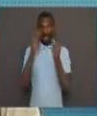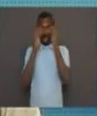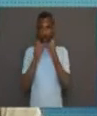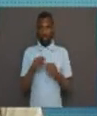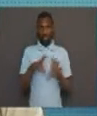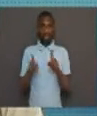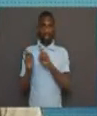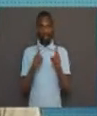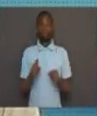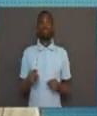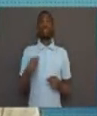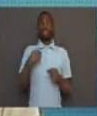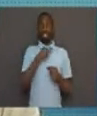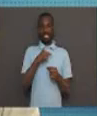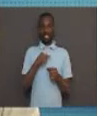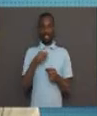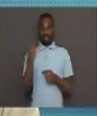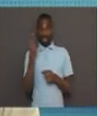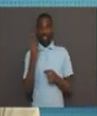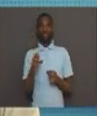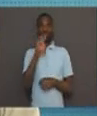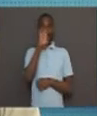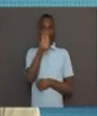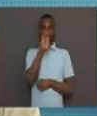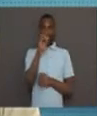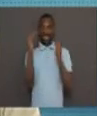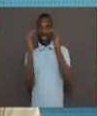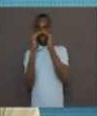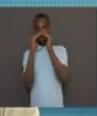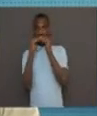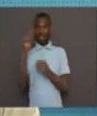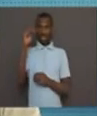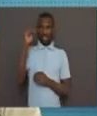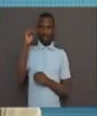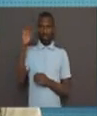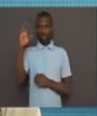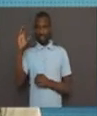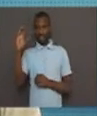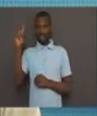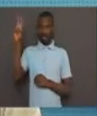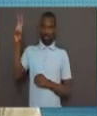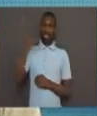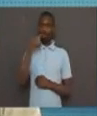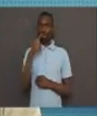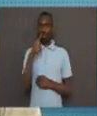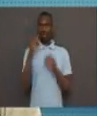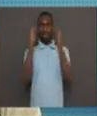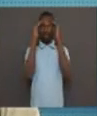use the equation E equals mc